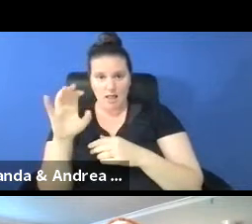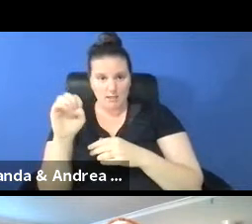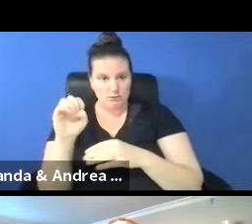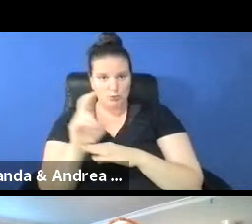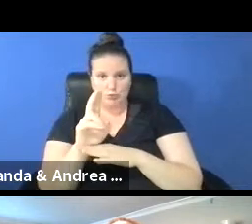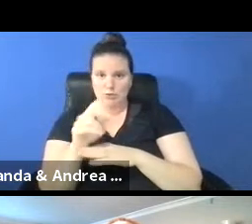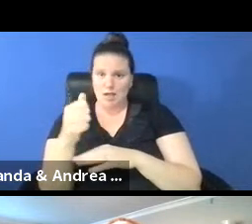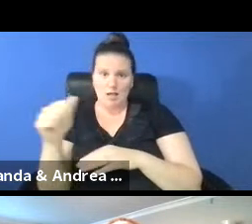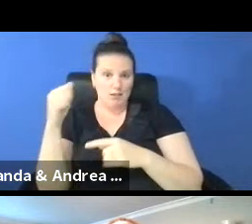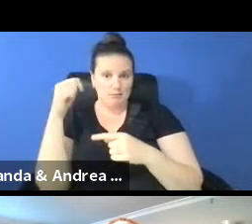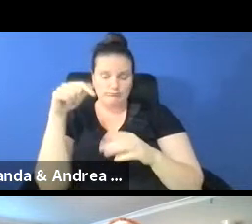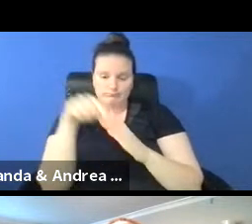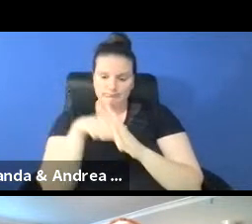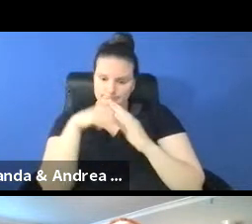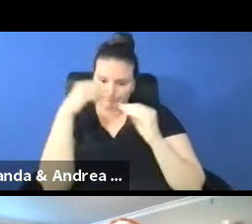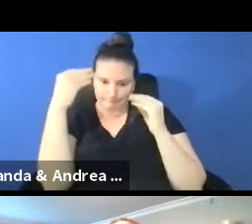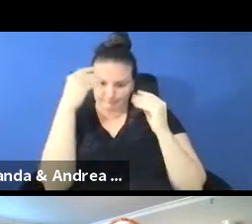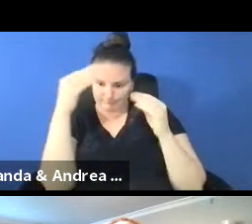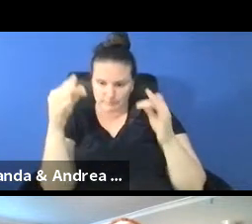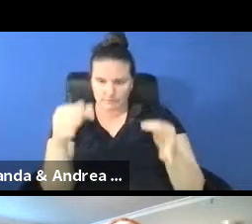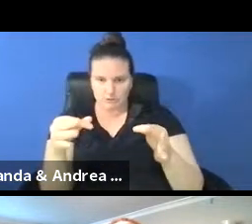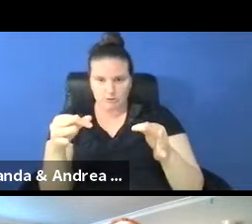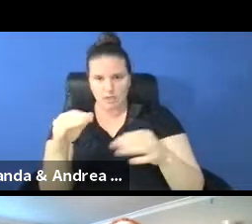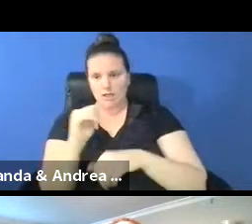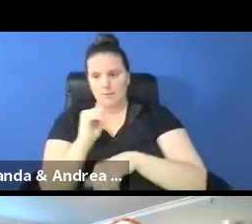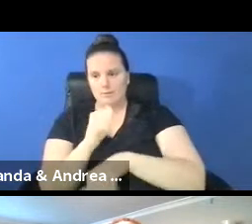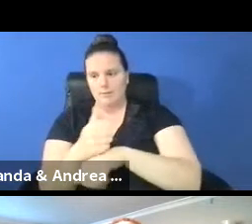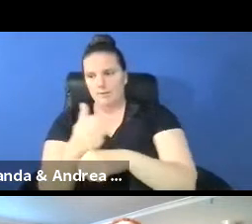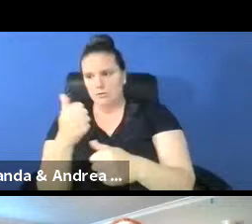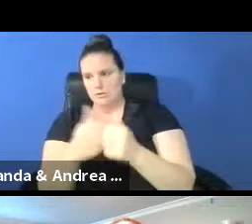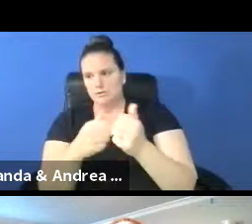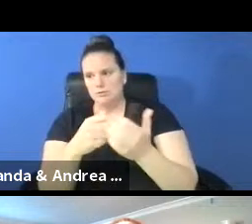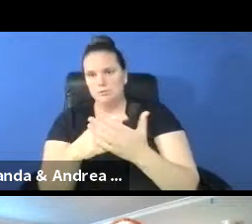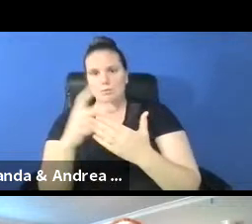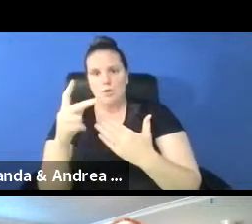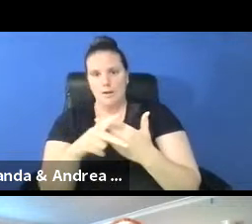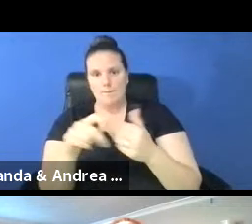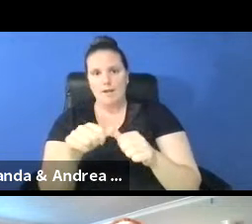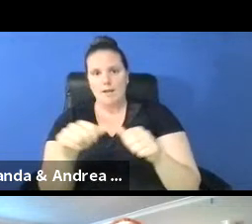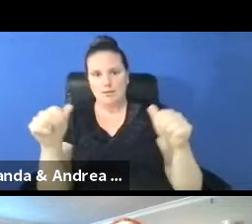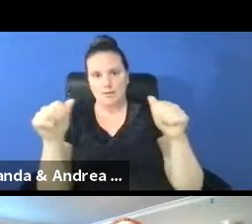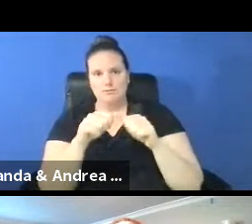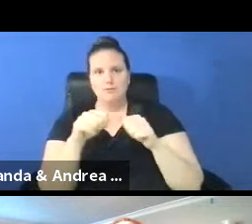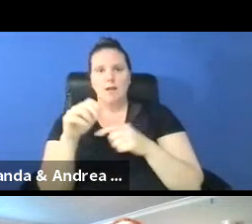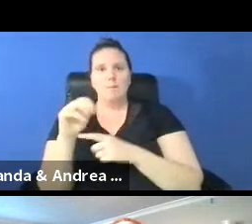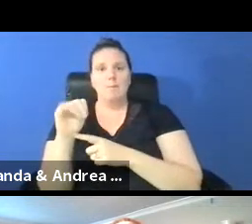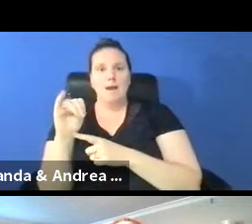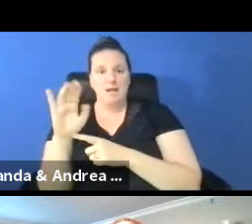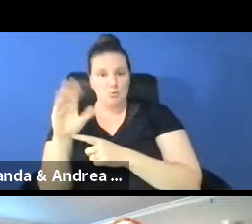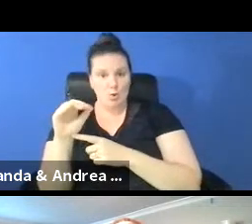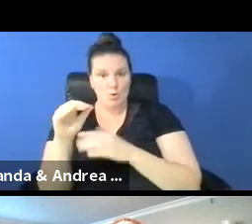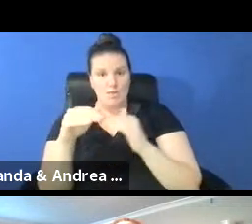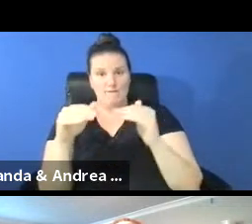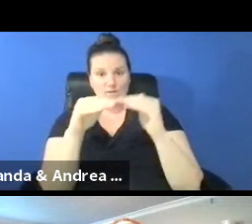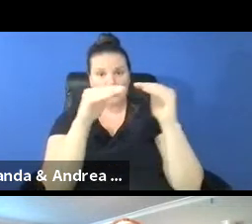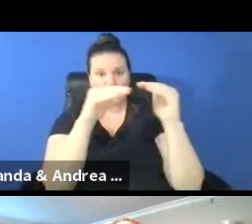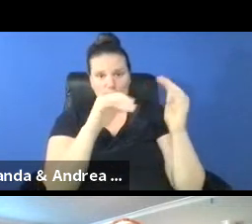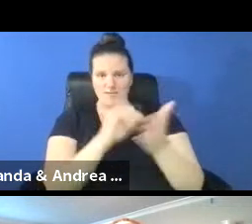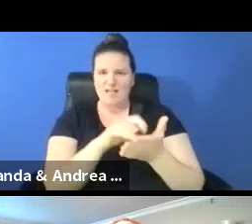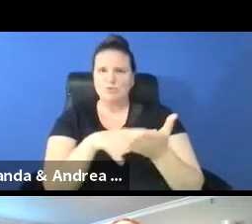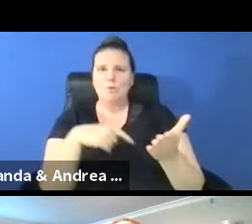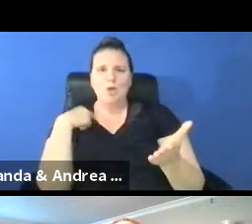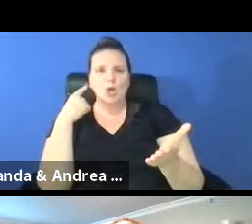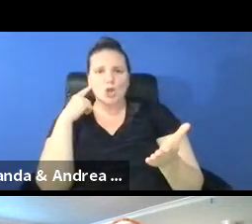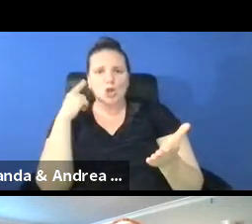critical decision and implement it in each of the programmatic areas, sort of the micro level, is what we heard.